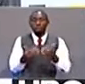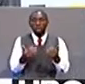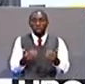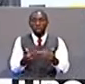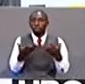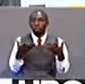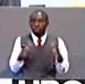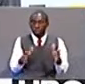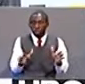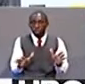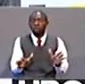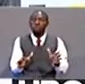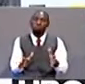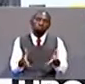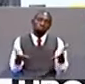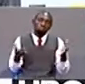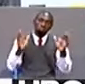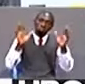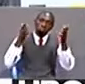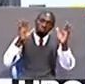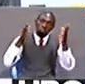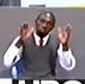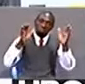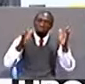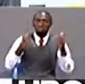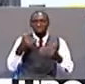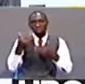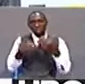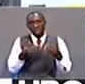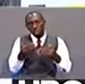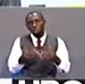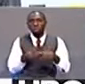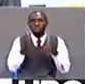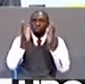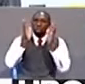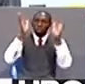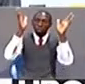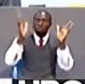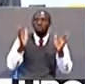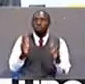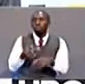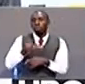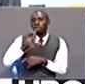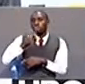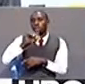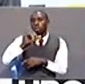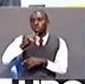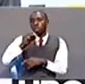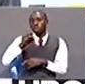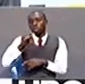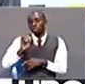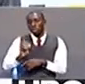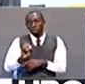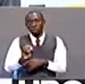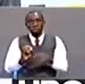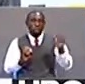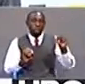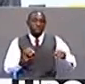late Dr. Cyprian Kizito Lwanga, Archbishop of Kampala Diocese. Those in favor say aye, the contrary